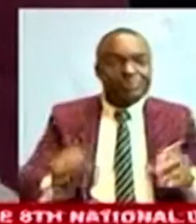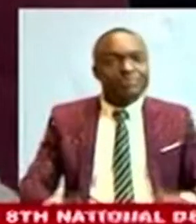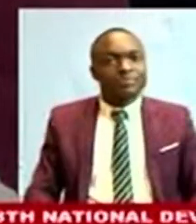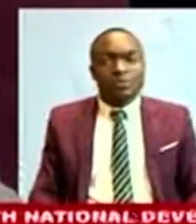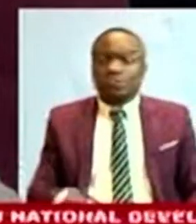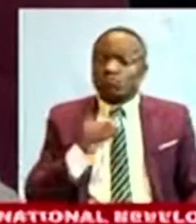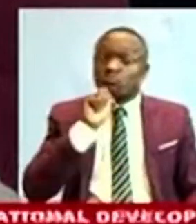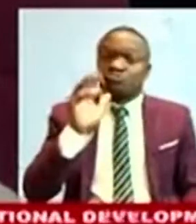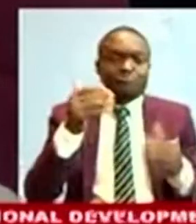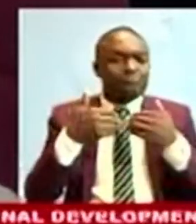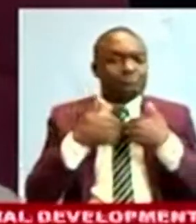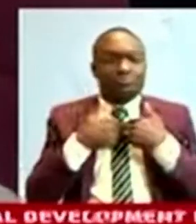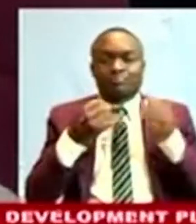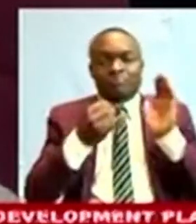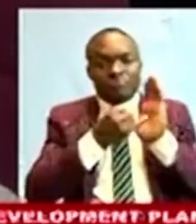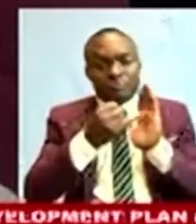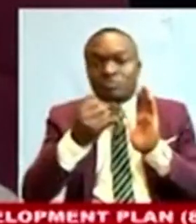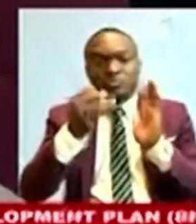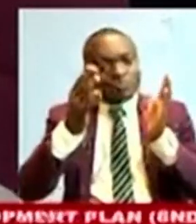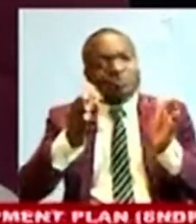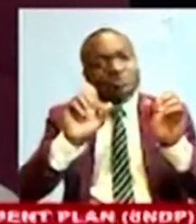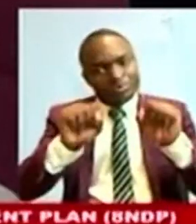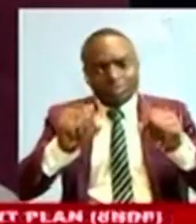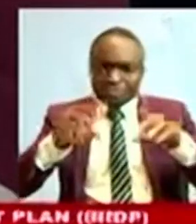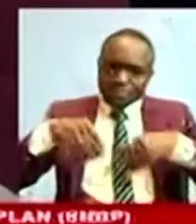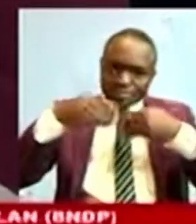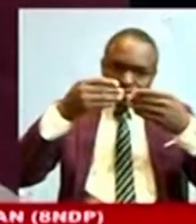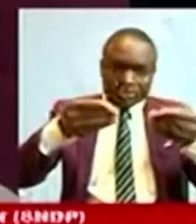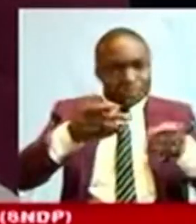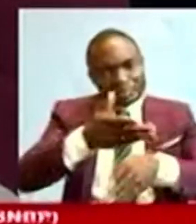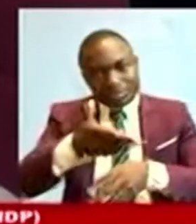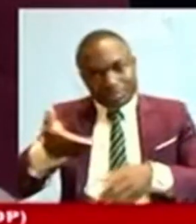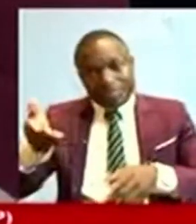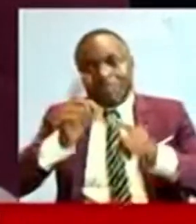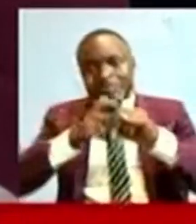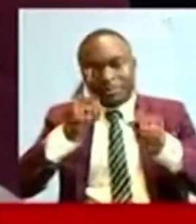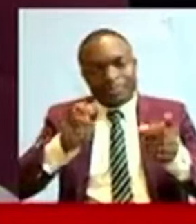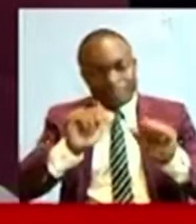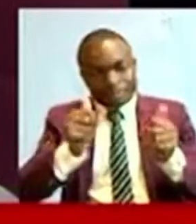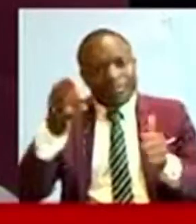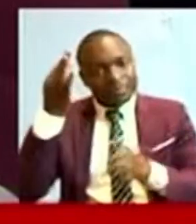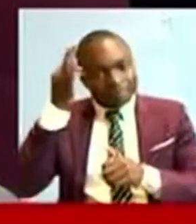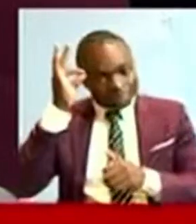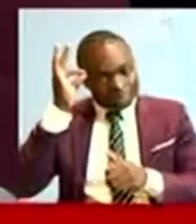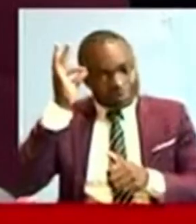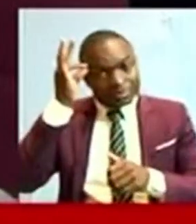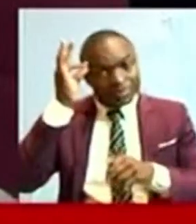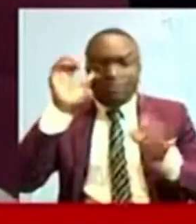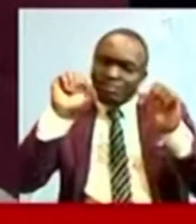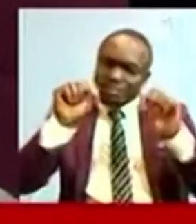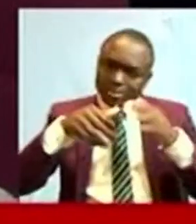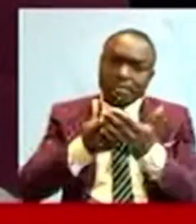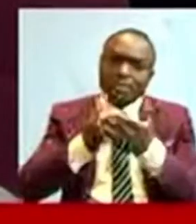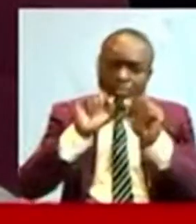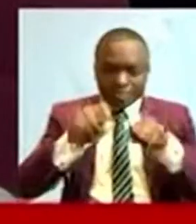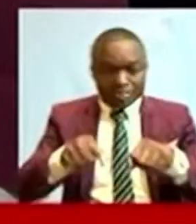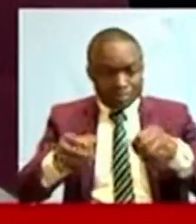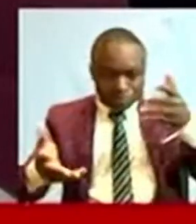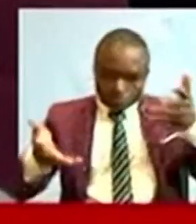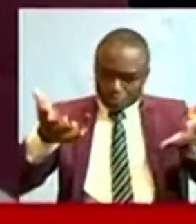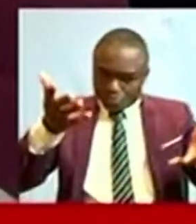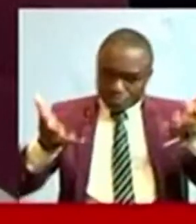not have any indicator which would be able to provide that, but that is well noted on how we can measure how the